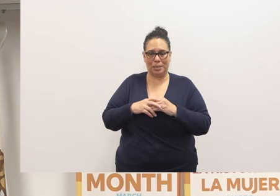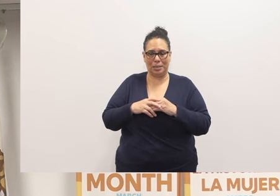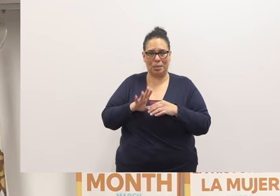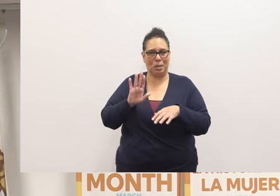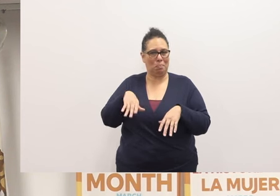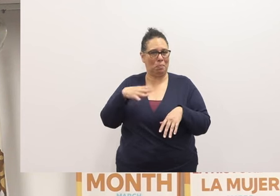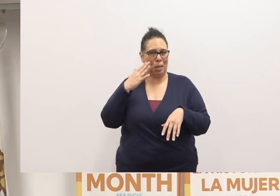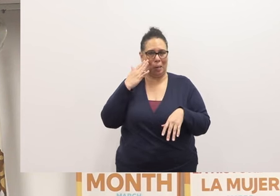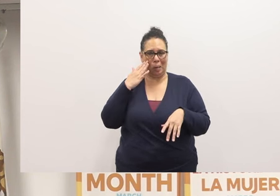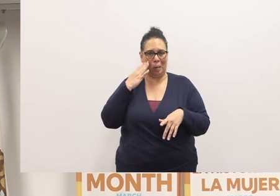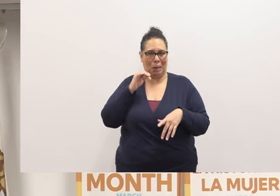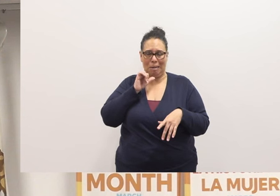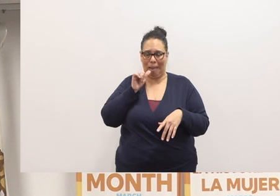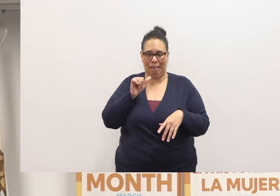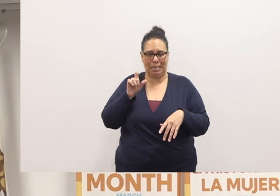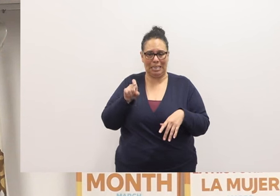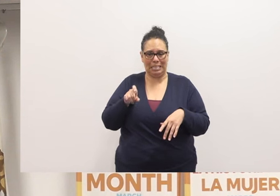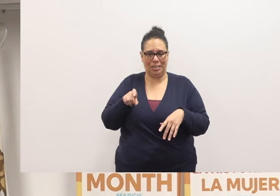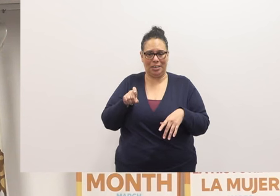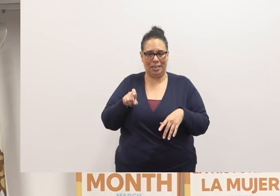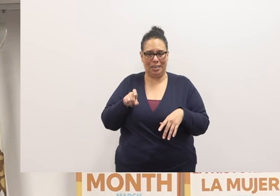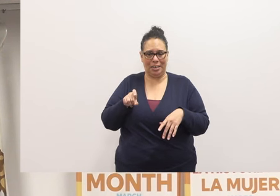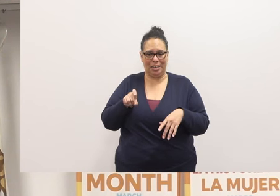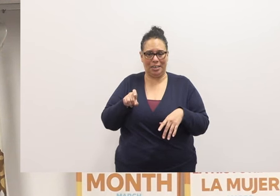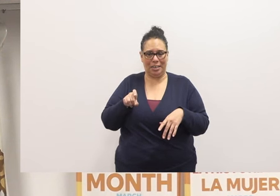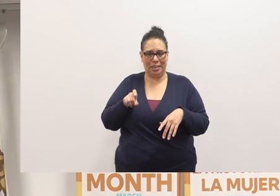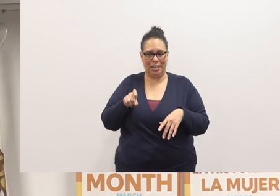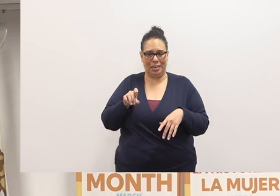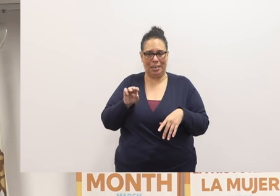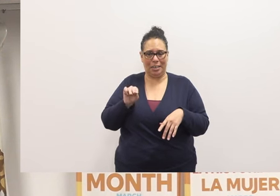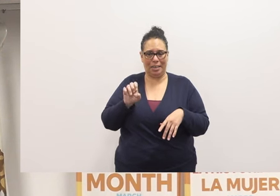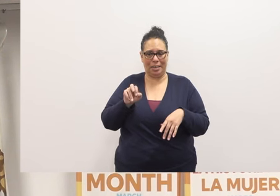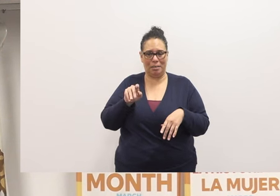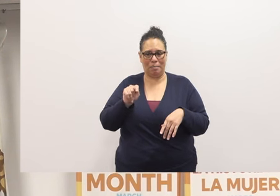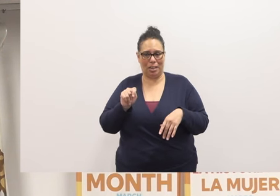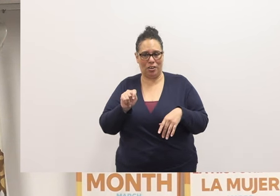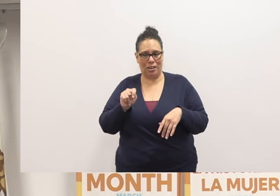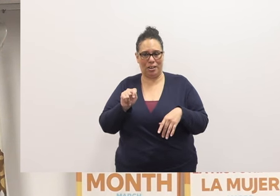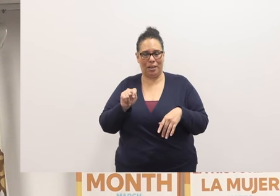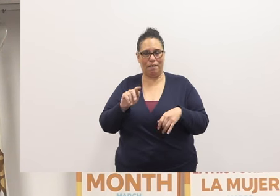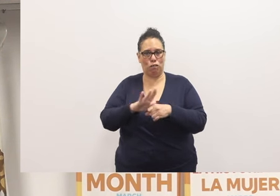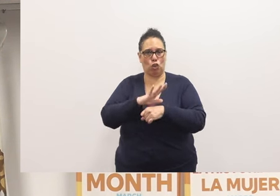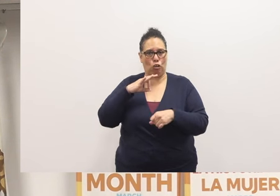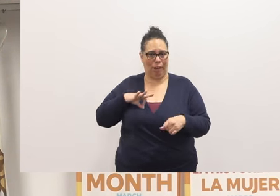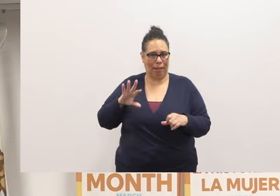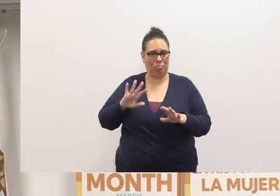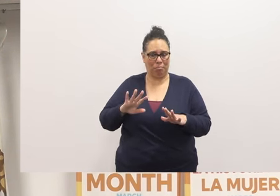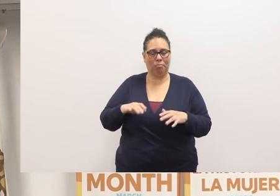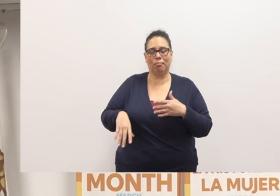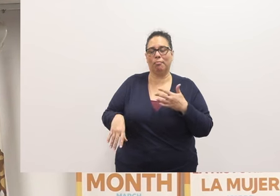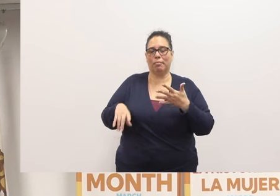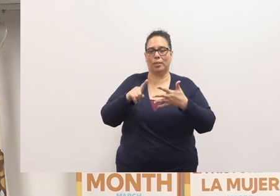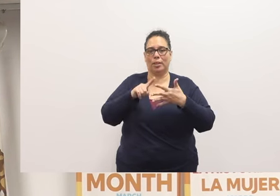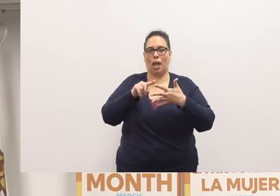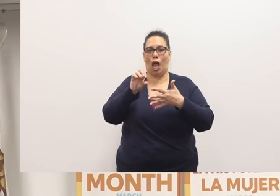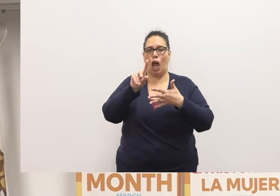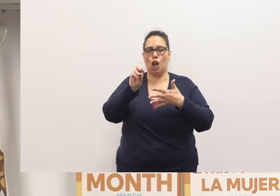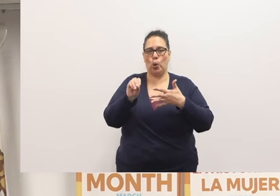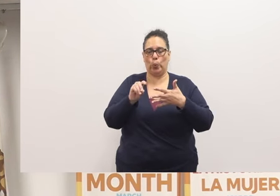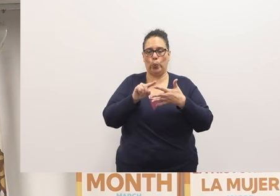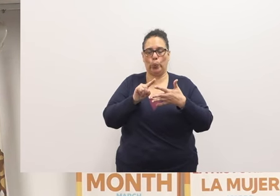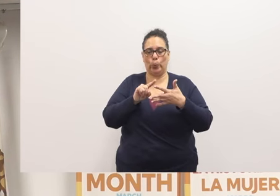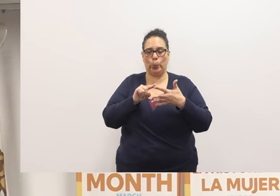may not always necessarily merit a full credit. Member Otto?